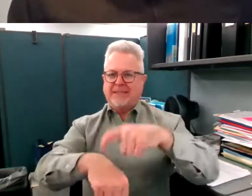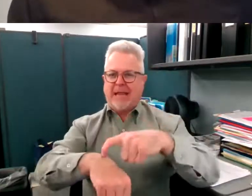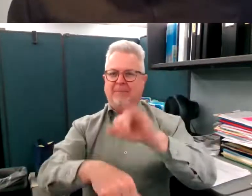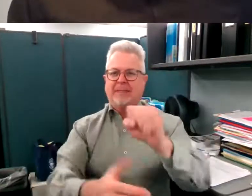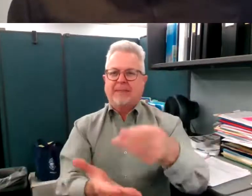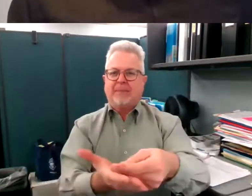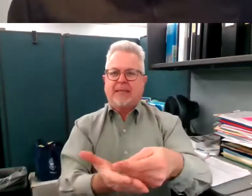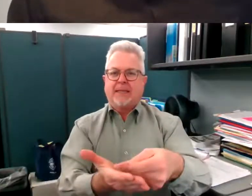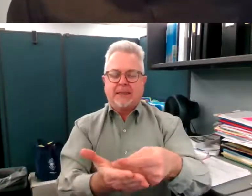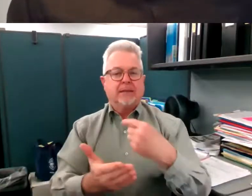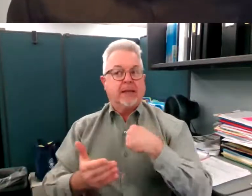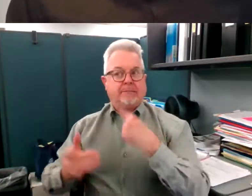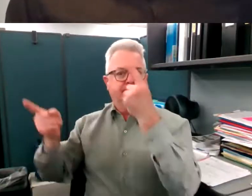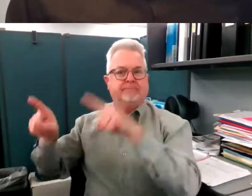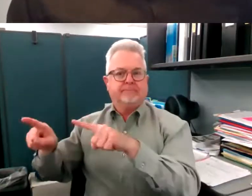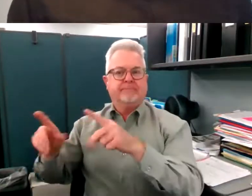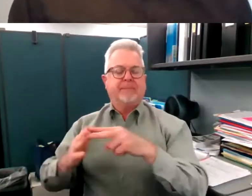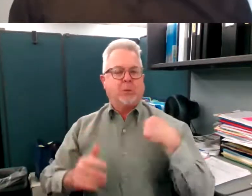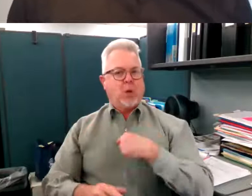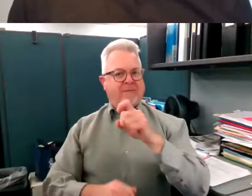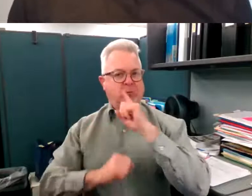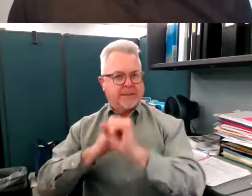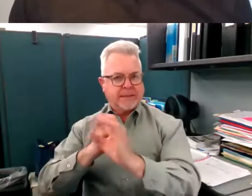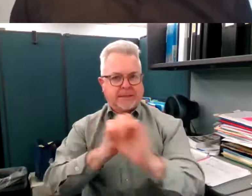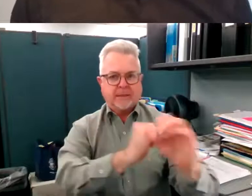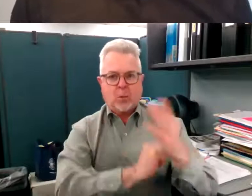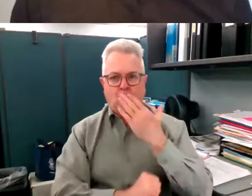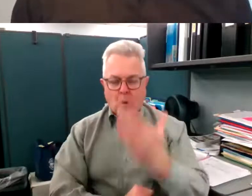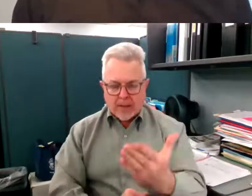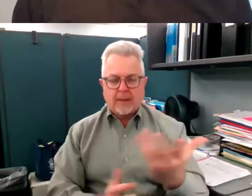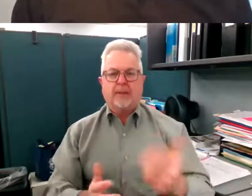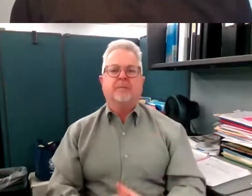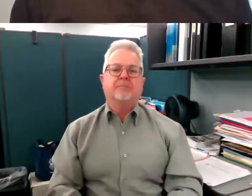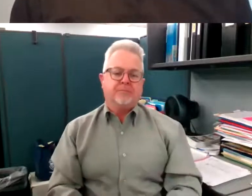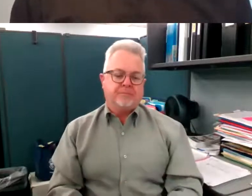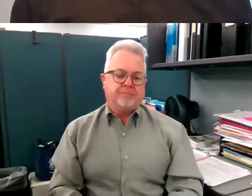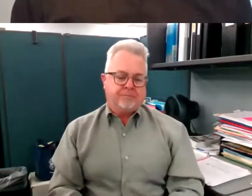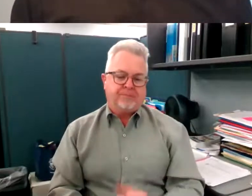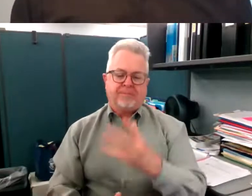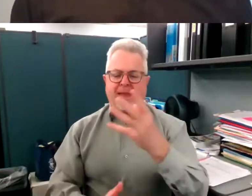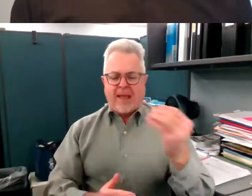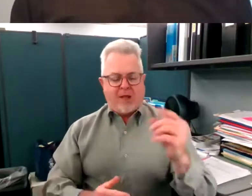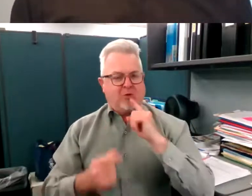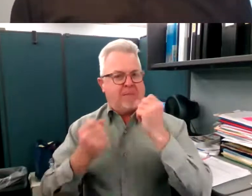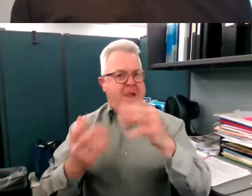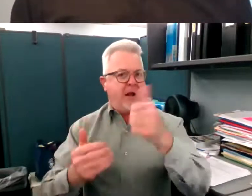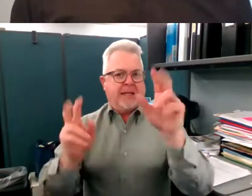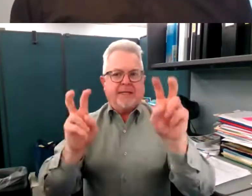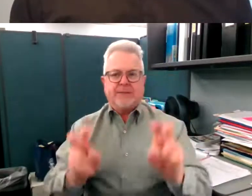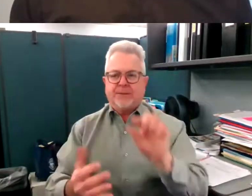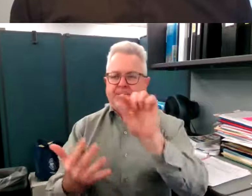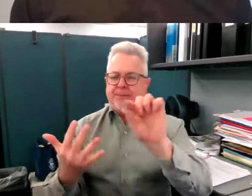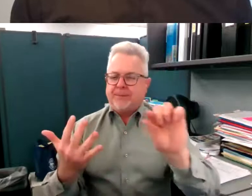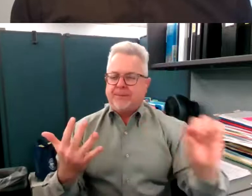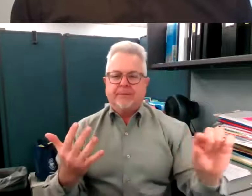see 200 on a weekday, 200 on a weekend. We don't want to see the interest too low. So we are trying to gauge interest, make sure that we market this well so that everyone